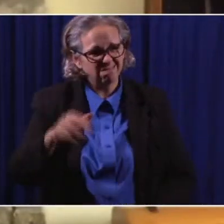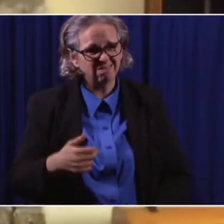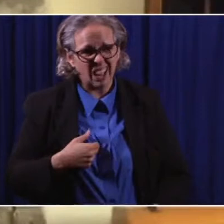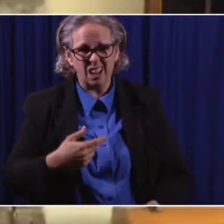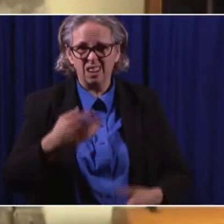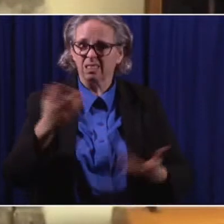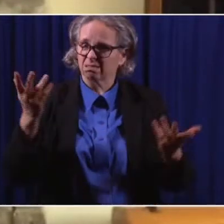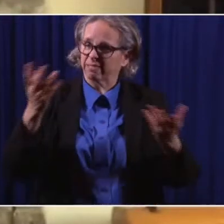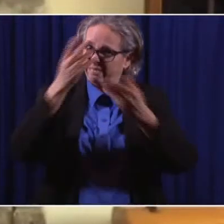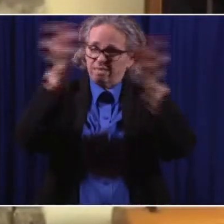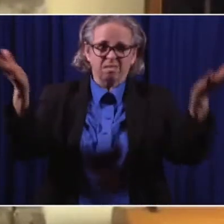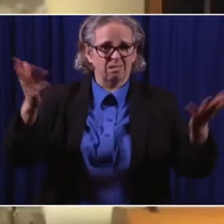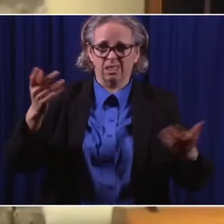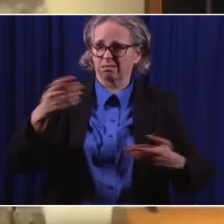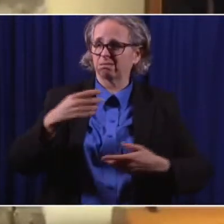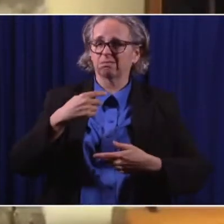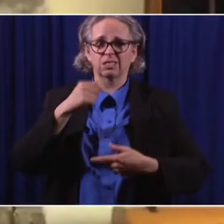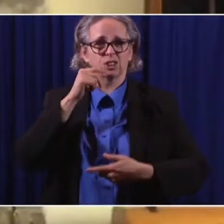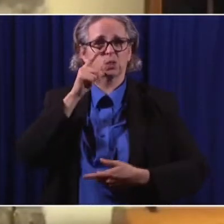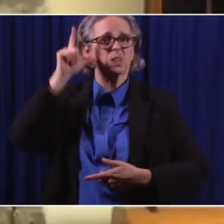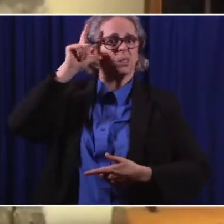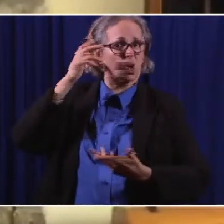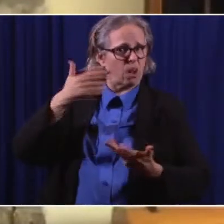a couple concerns. One,